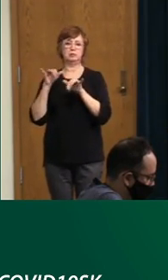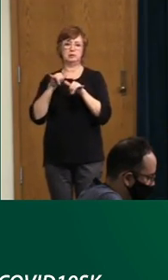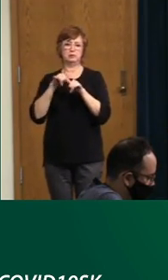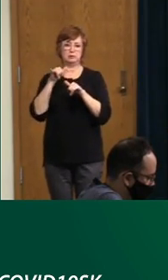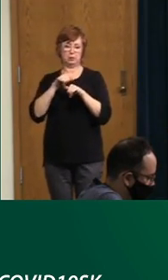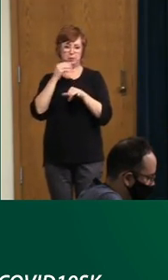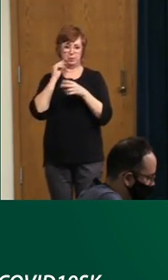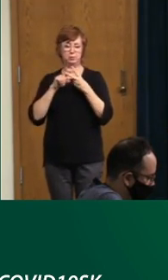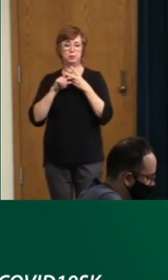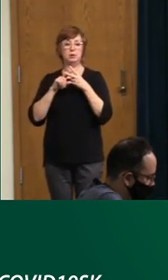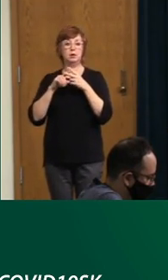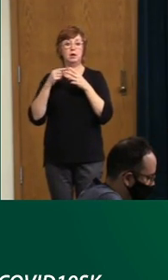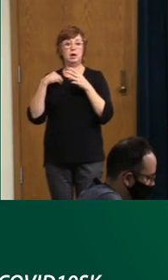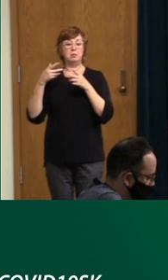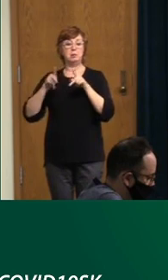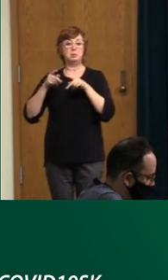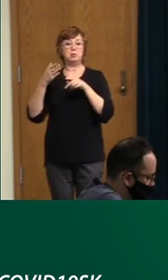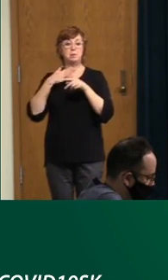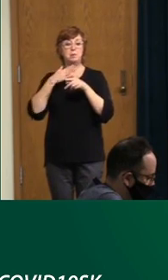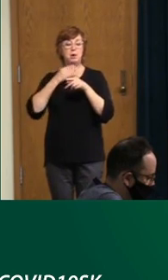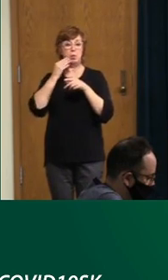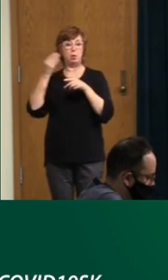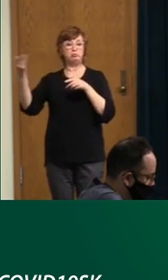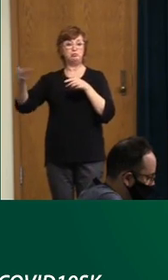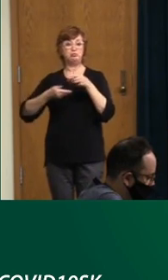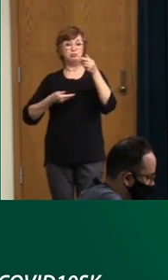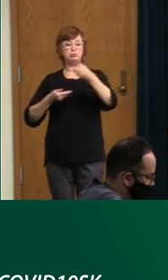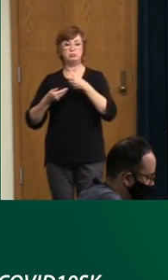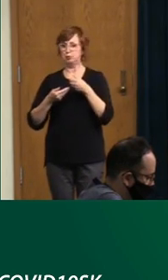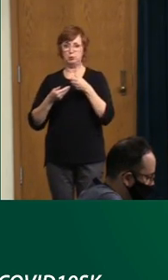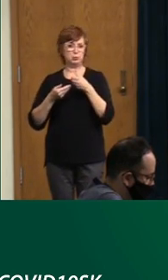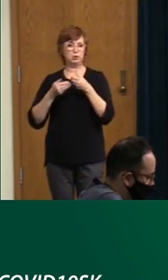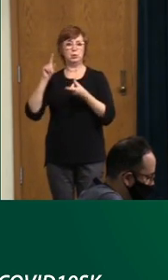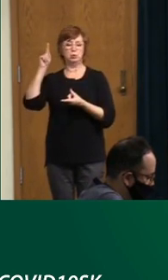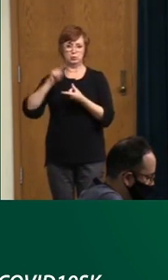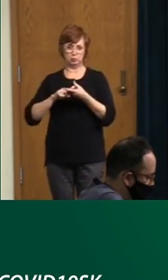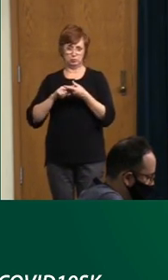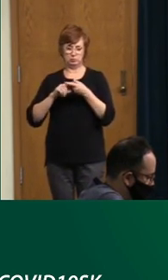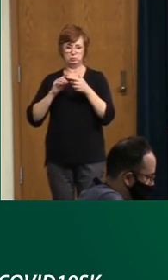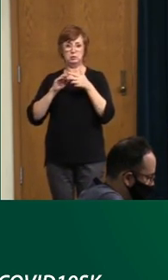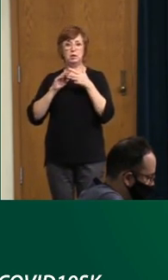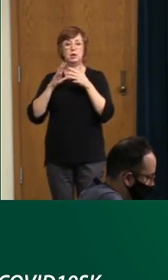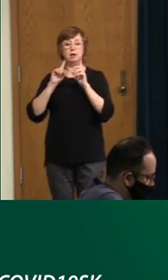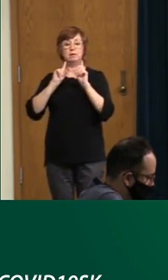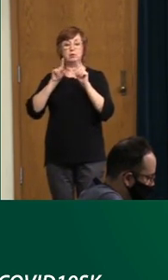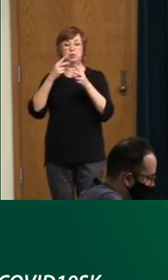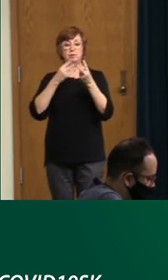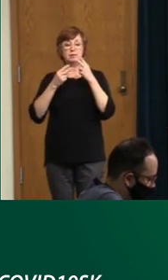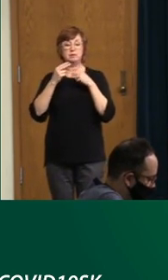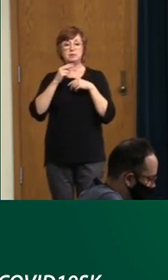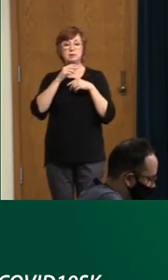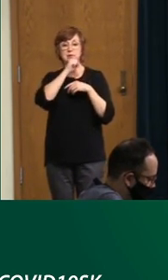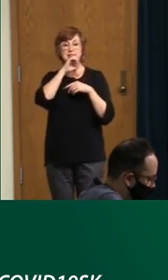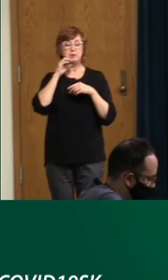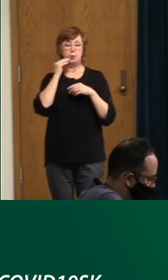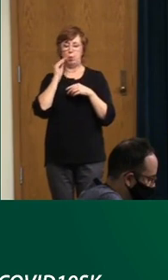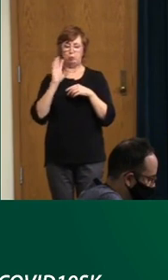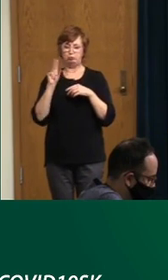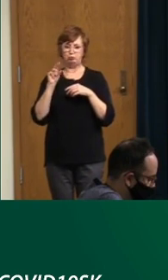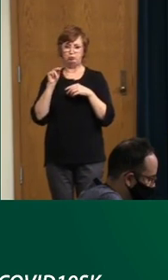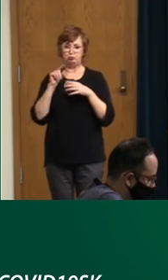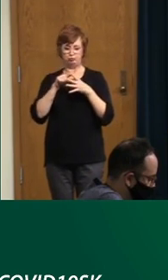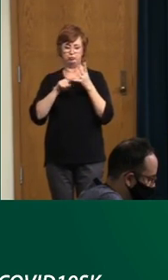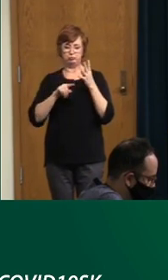reduced gatherings in the home, significantly reduced visitation to long-term care. But beyond that, other specific measures